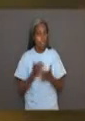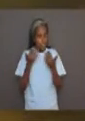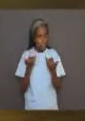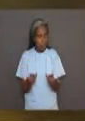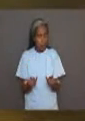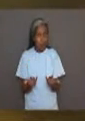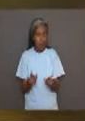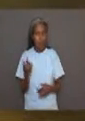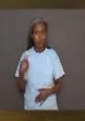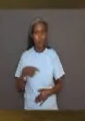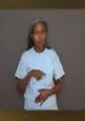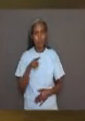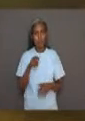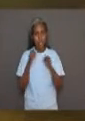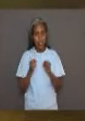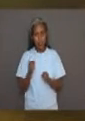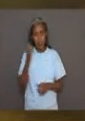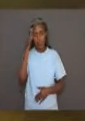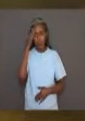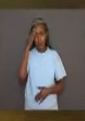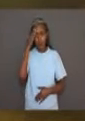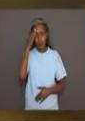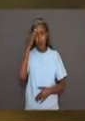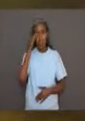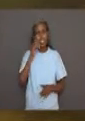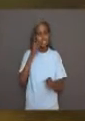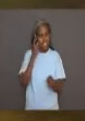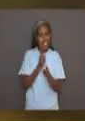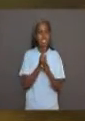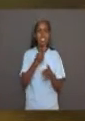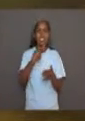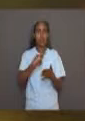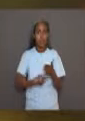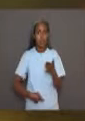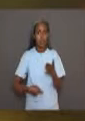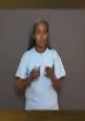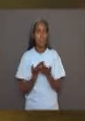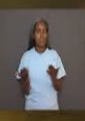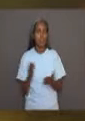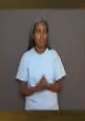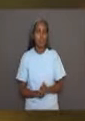Now, you will be able to know the exact price of an item.